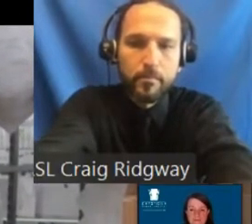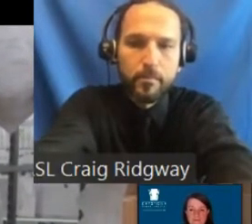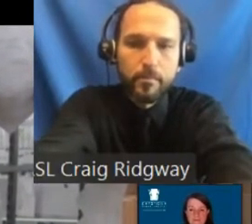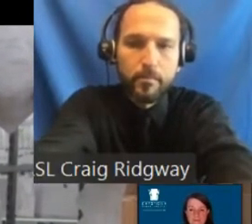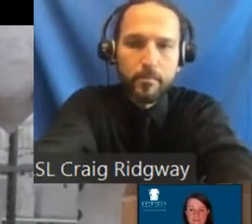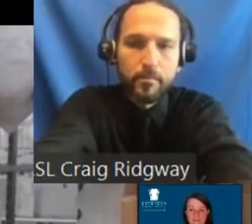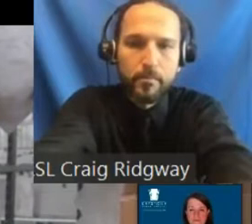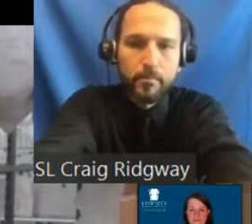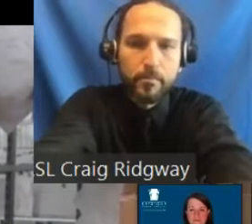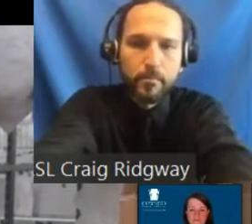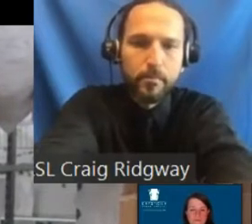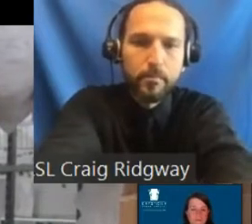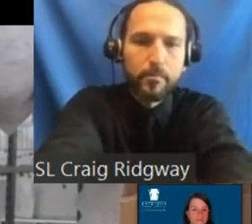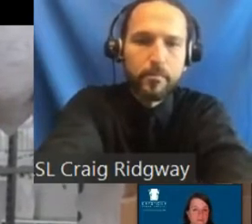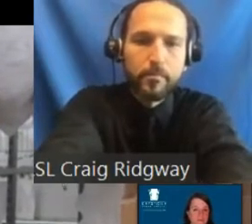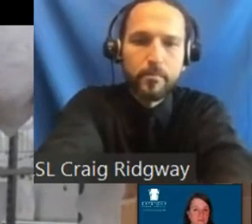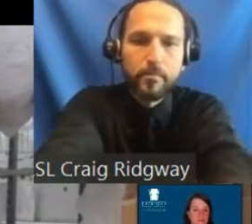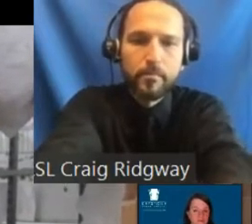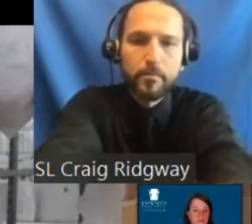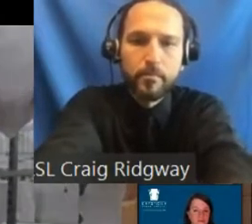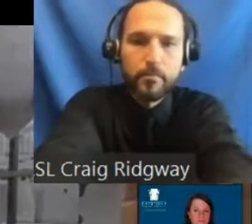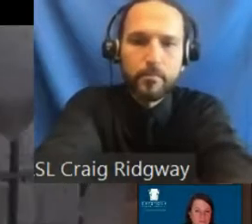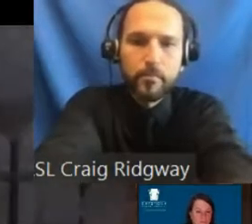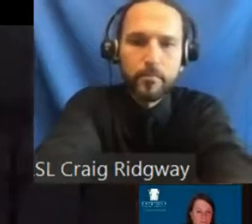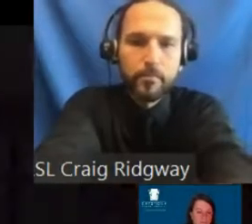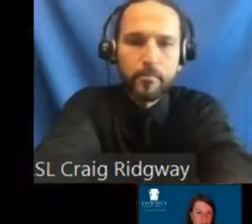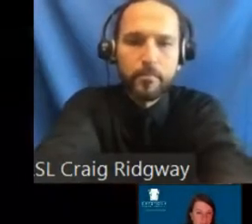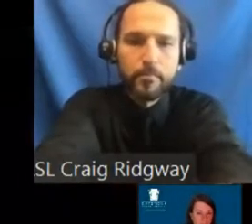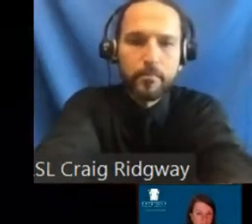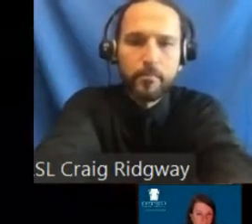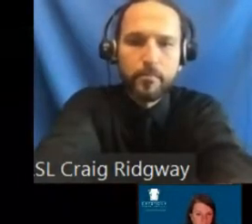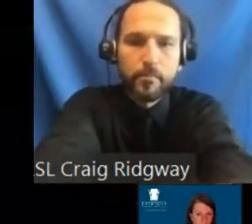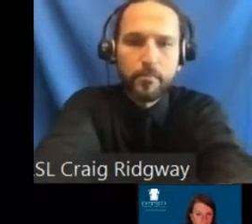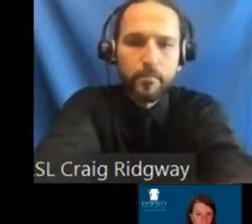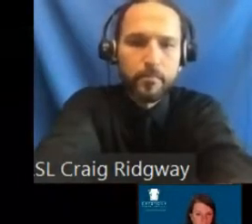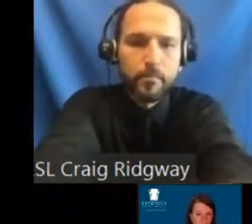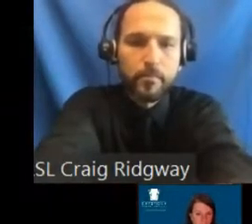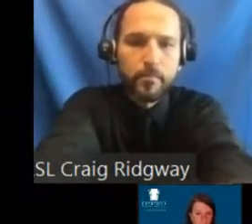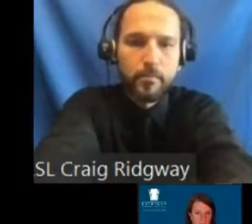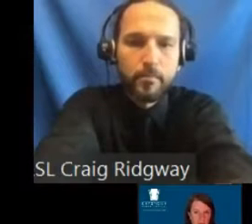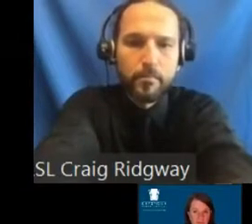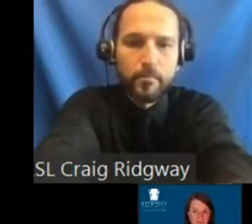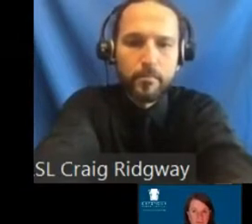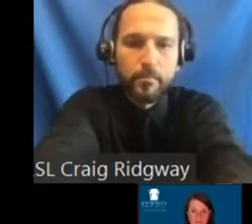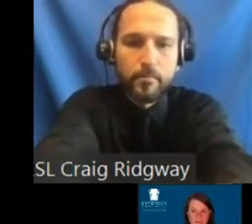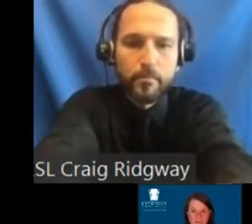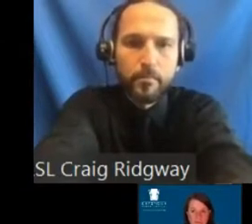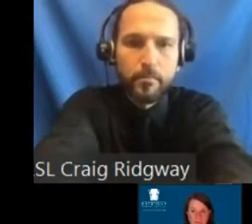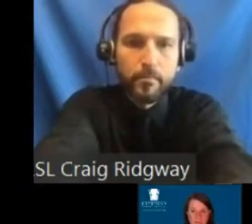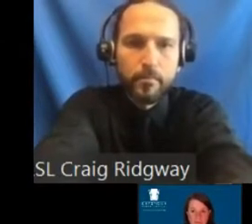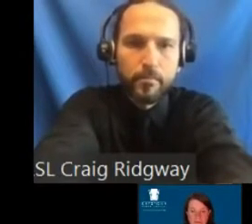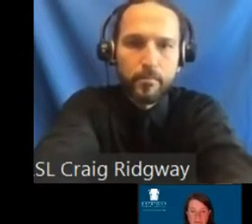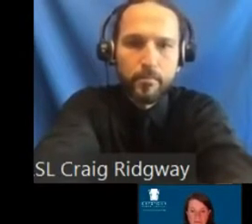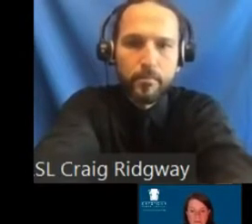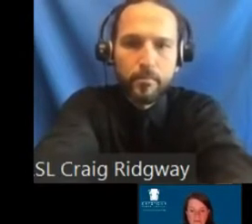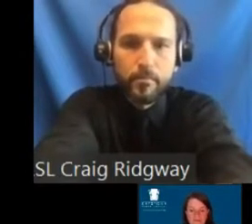and anyone who interacts with him is just so happy to have him here. Now in my 56th year, I understand and